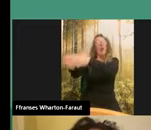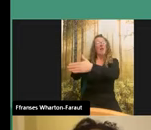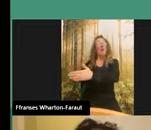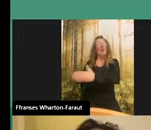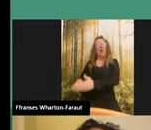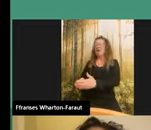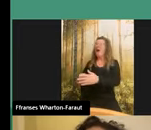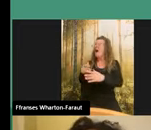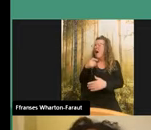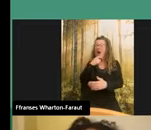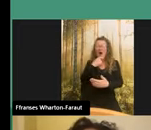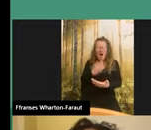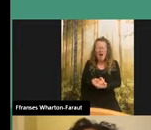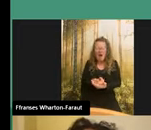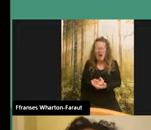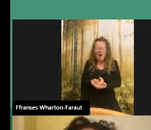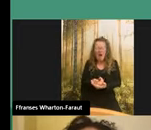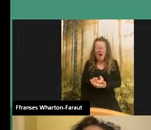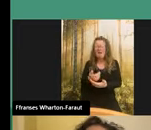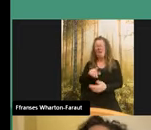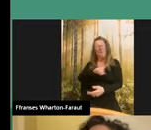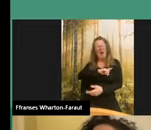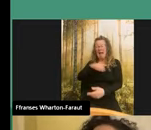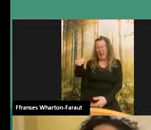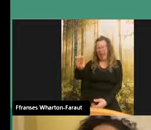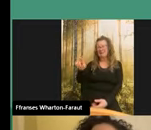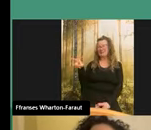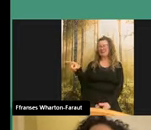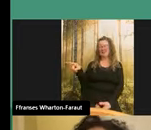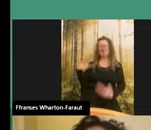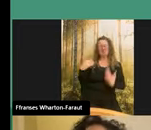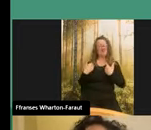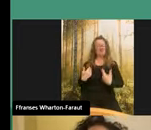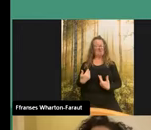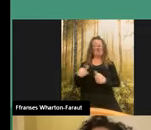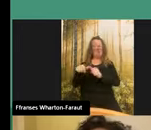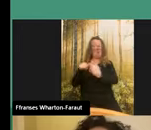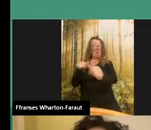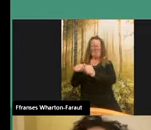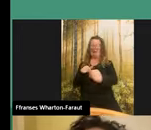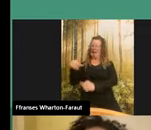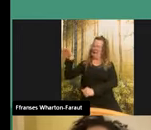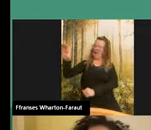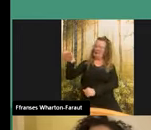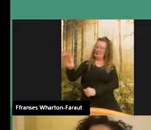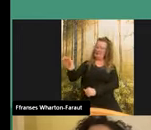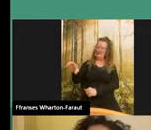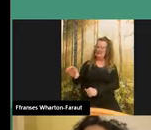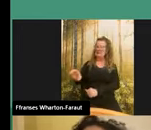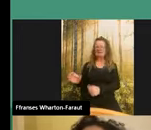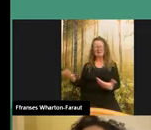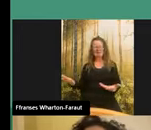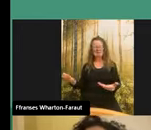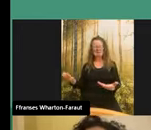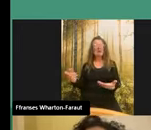devastating. So there's this really interesting long look into what is healthcare beyond the call to come and help for health. What does